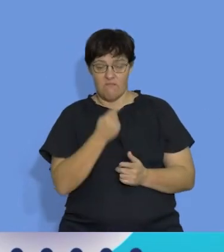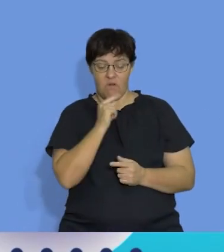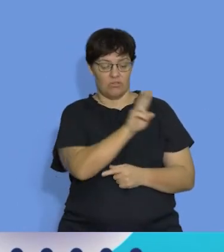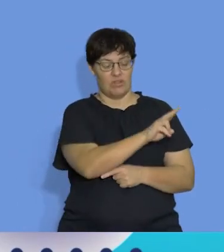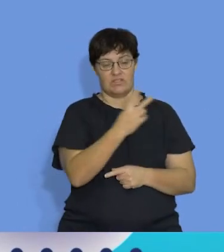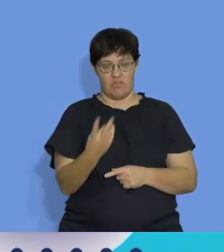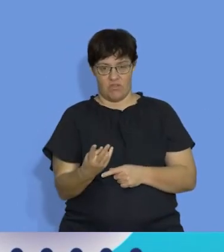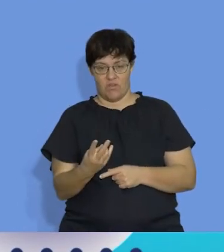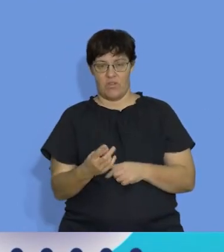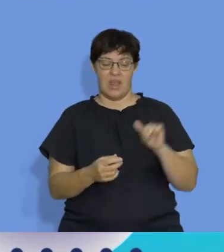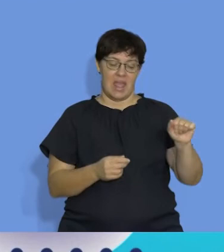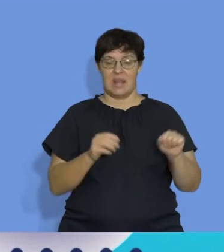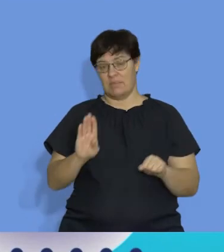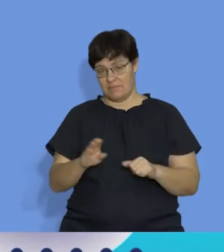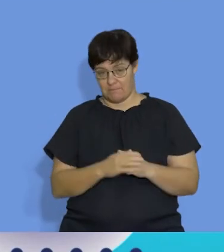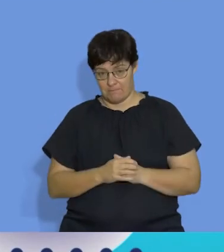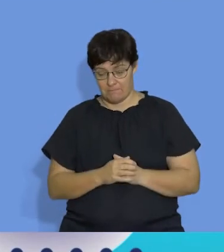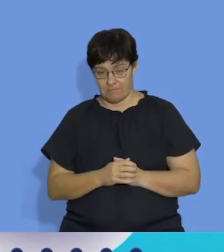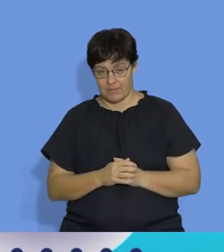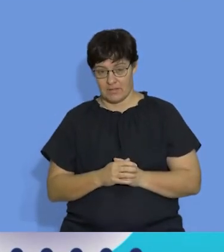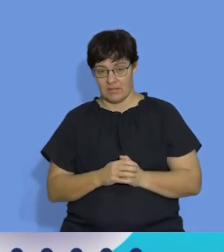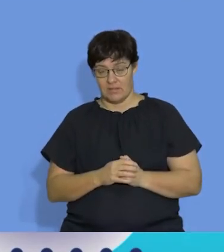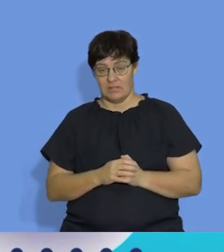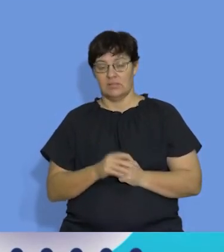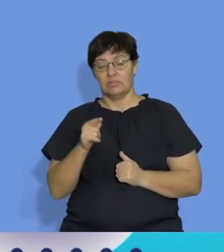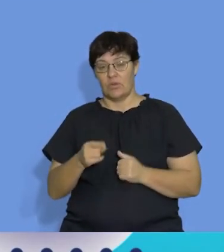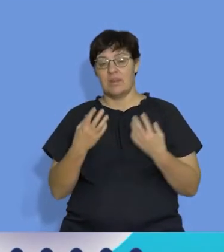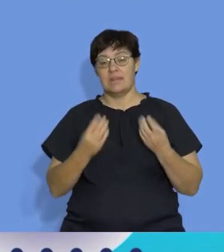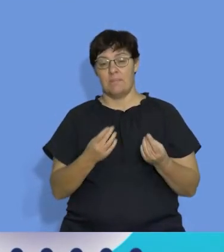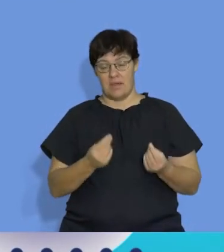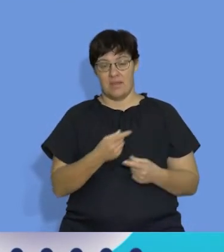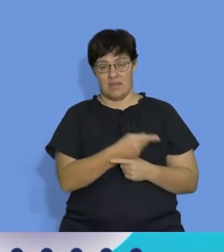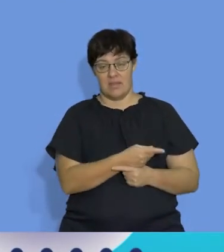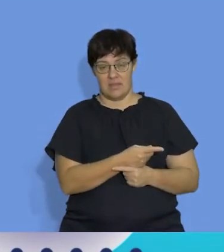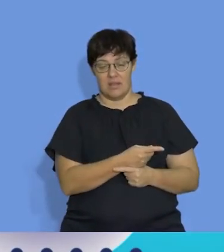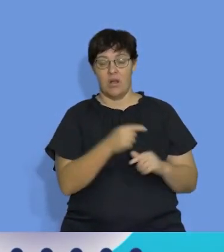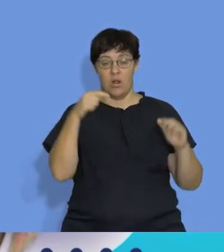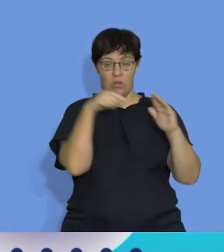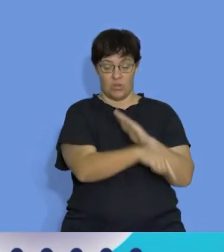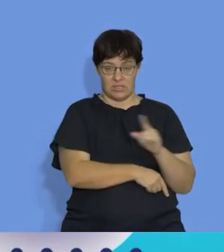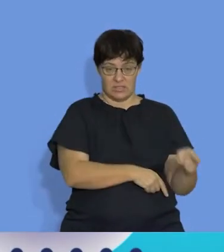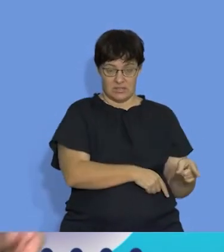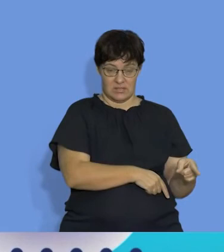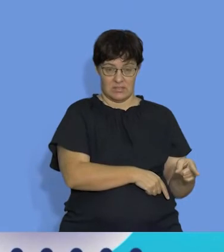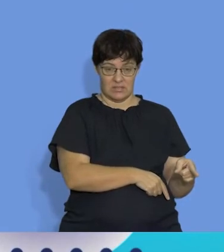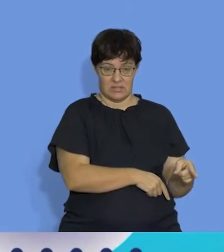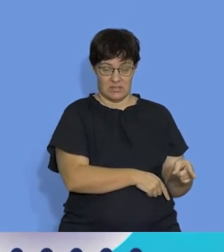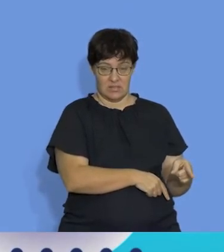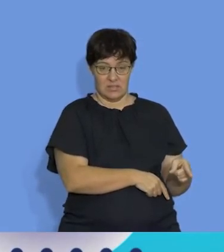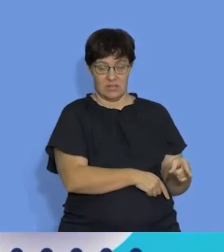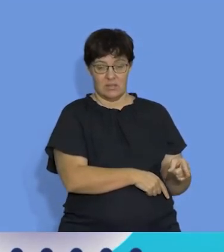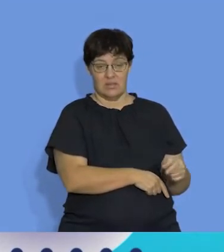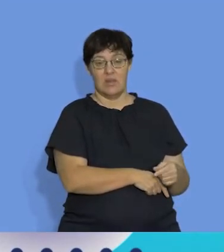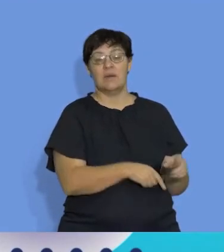between A and B. So in this case, the number of electrons lost by zinc atoms must